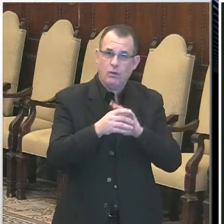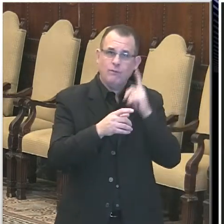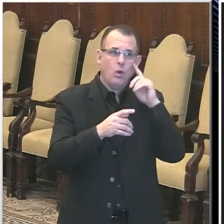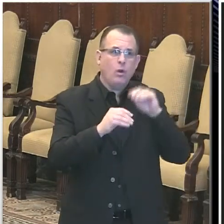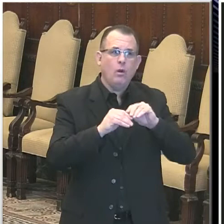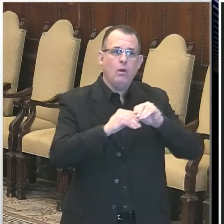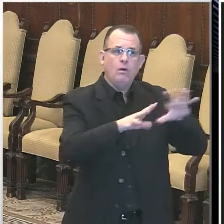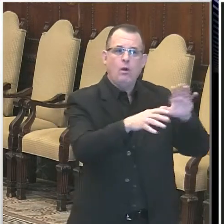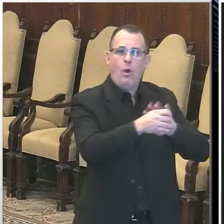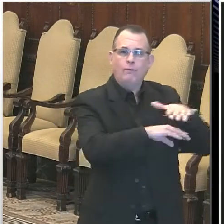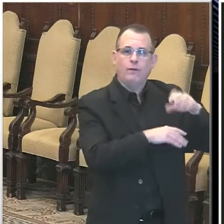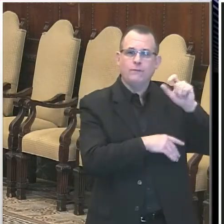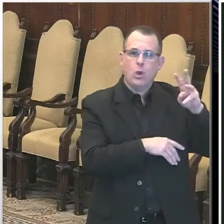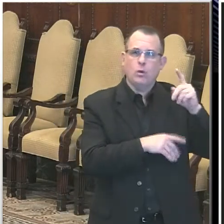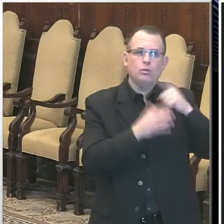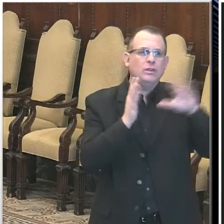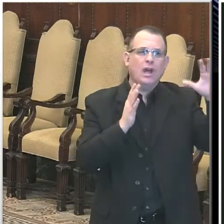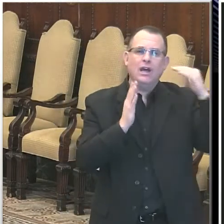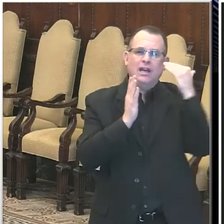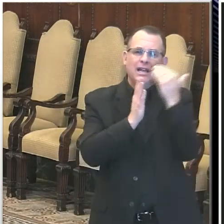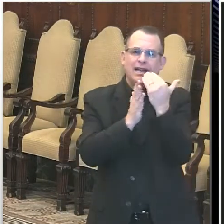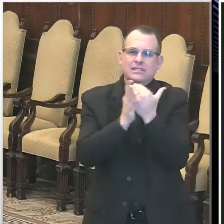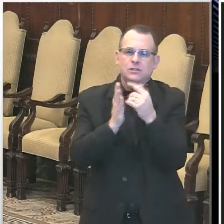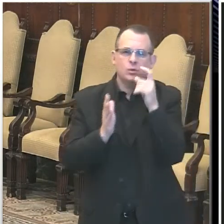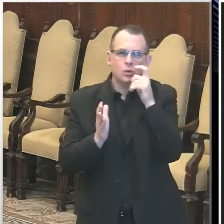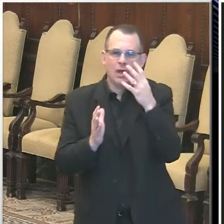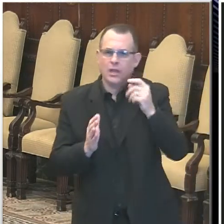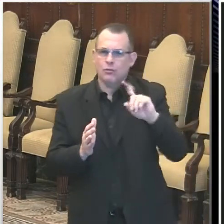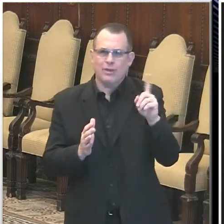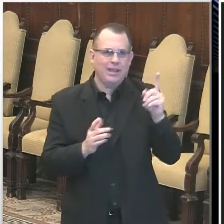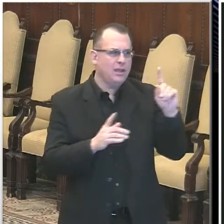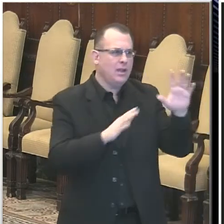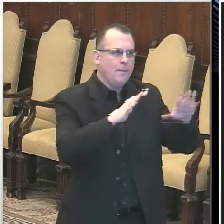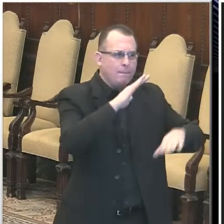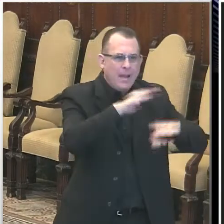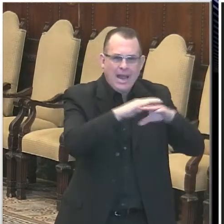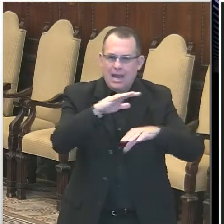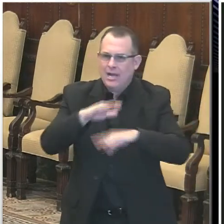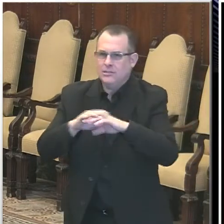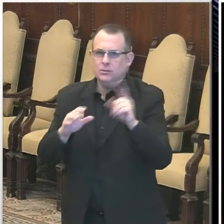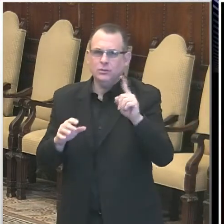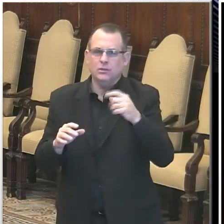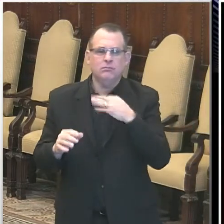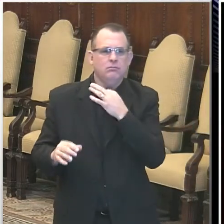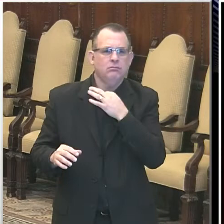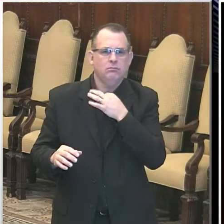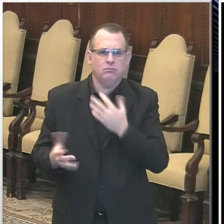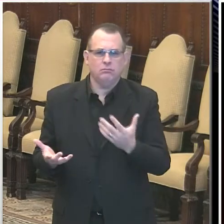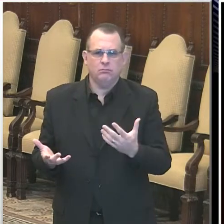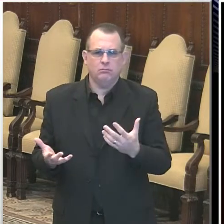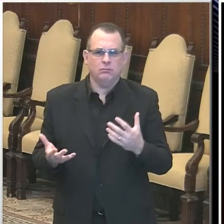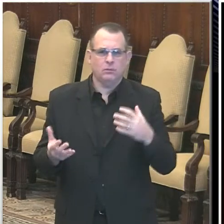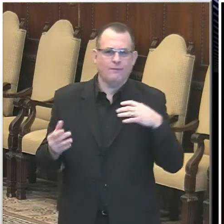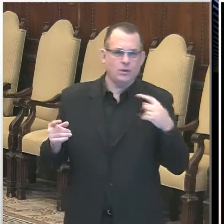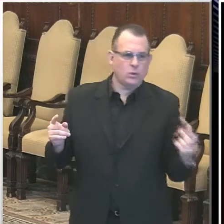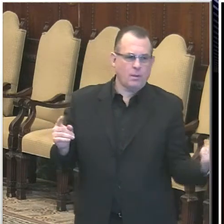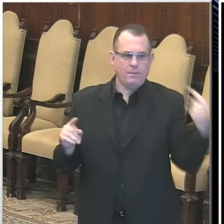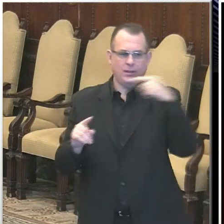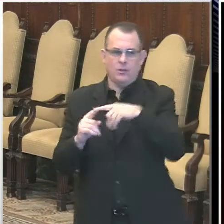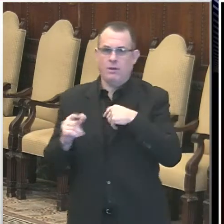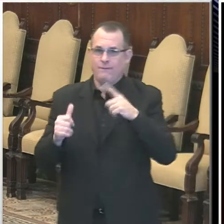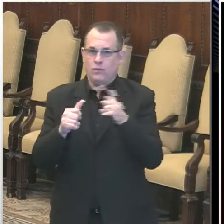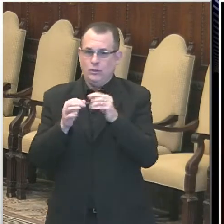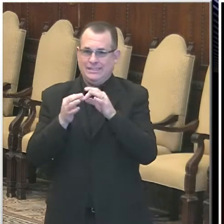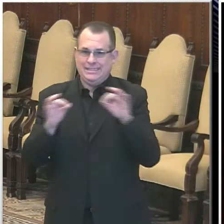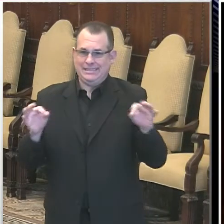or could be operating? And then I had a follow-up question after that. I'll go back to my original statement. Where the city reached agreement